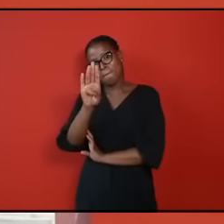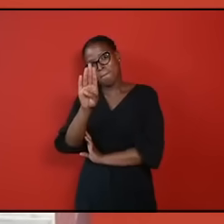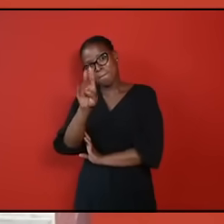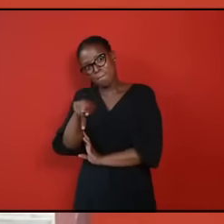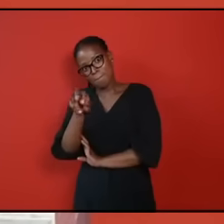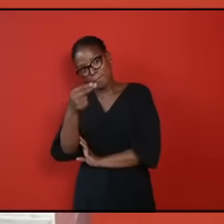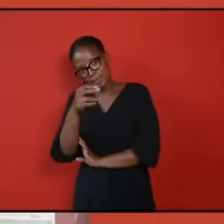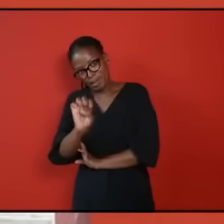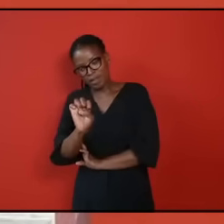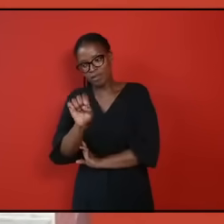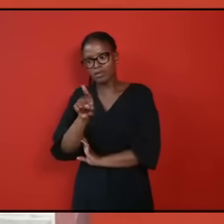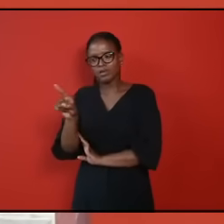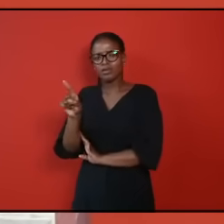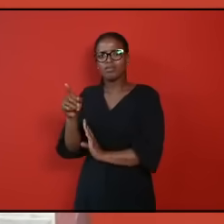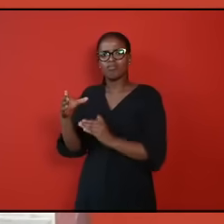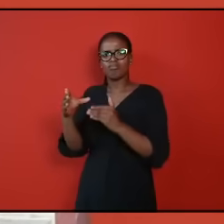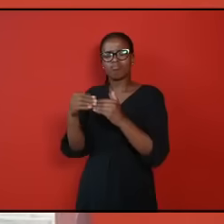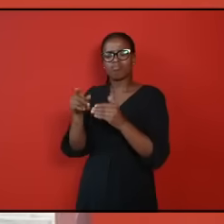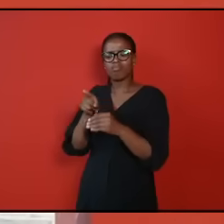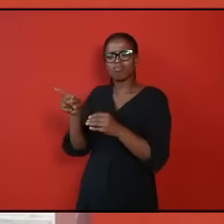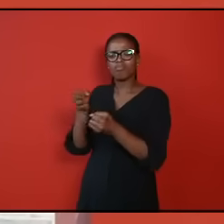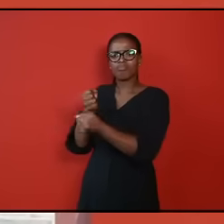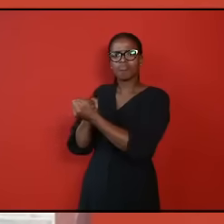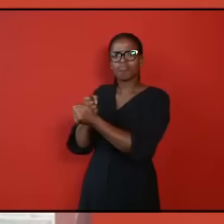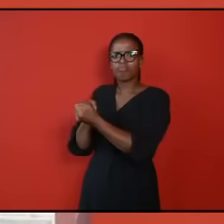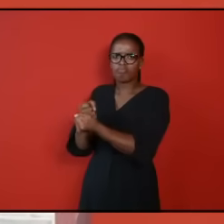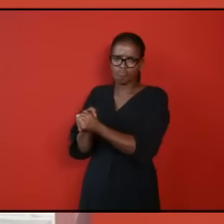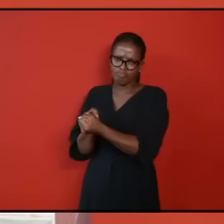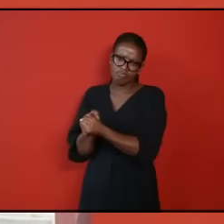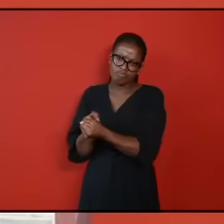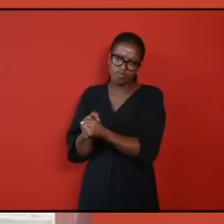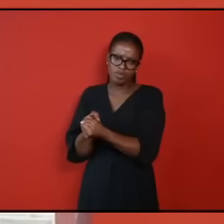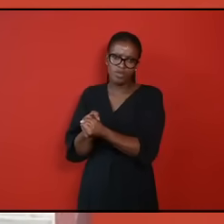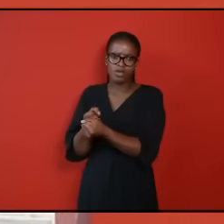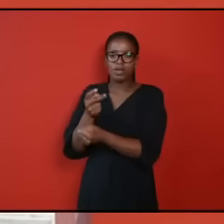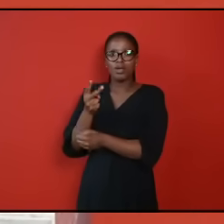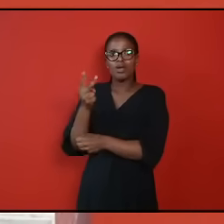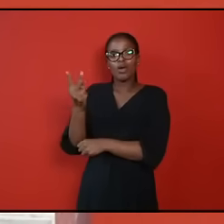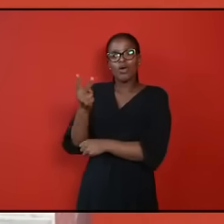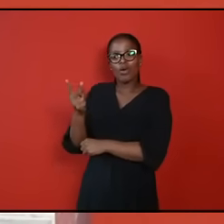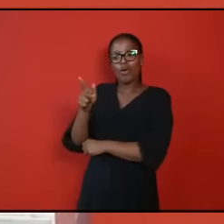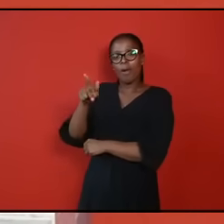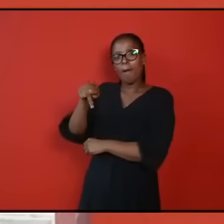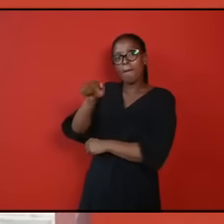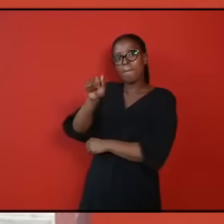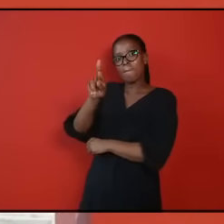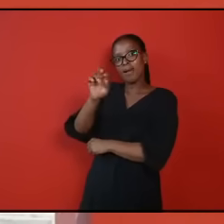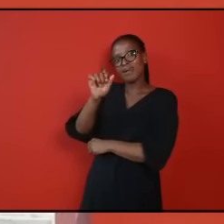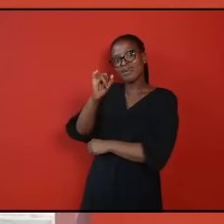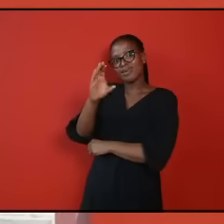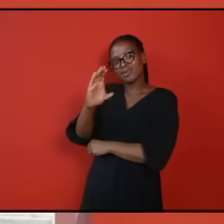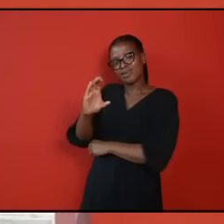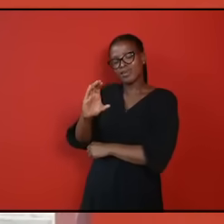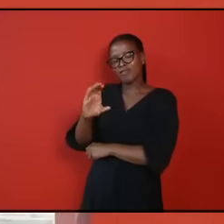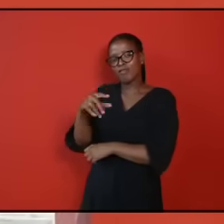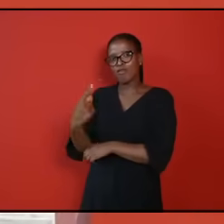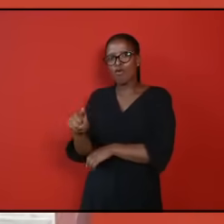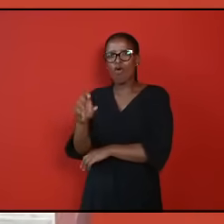Cyril's people are supporting Patrice. And Patrice's candidate for SG is